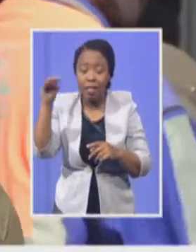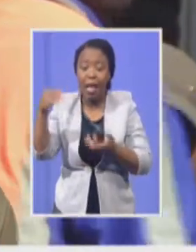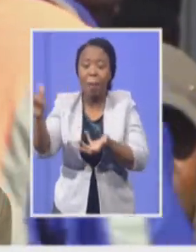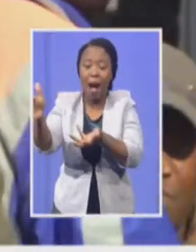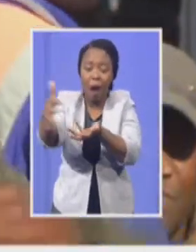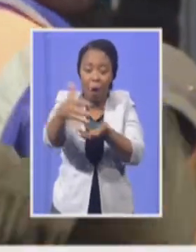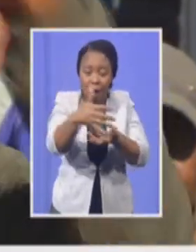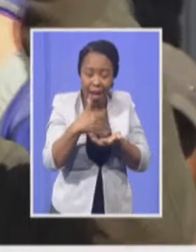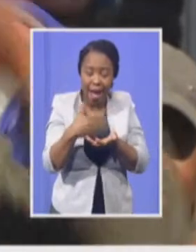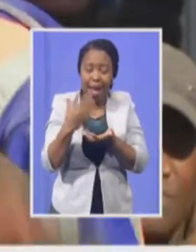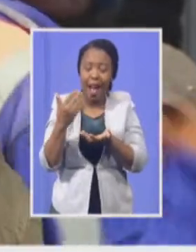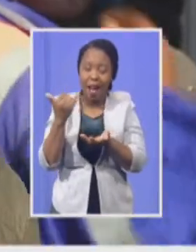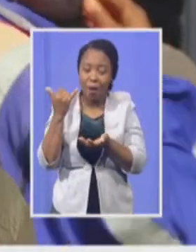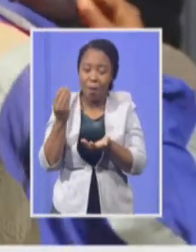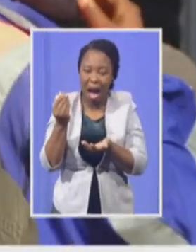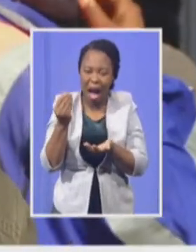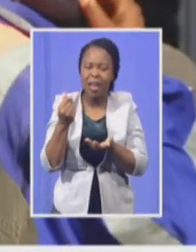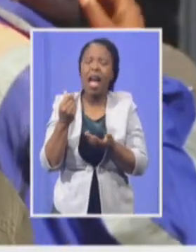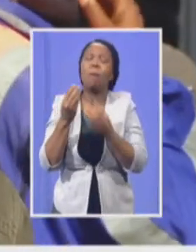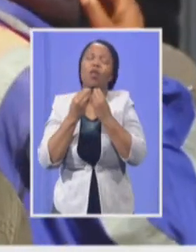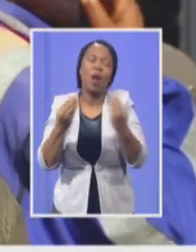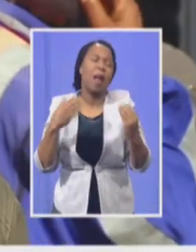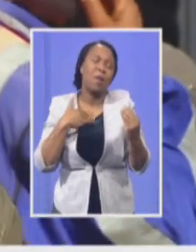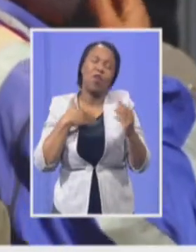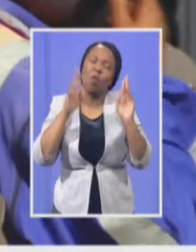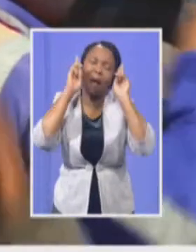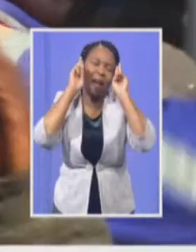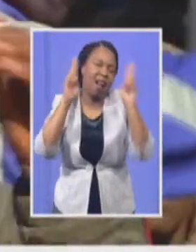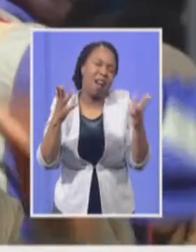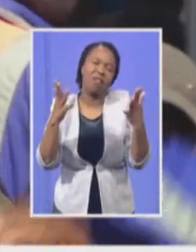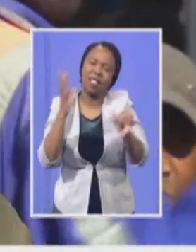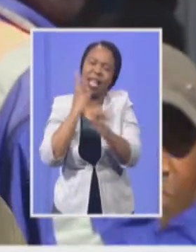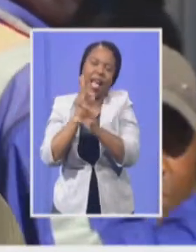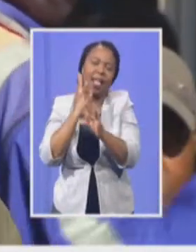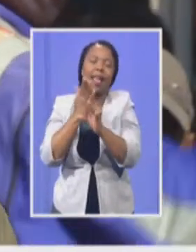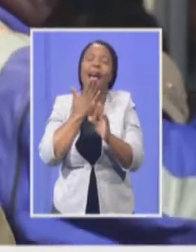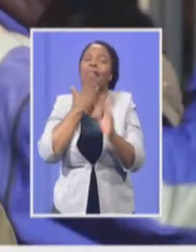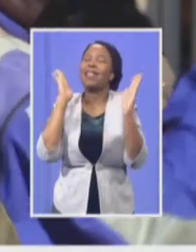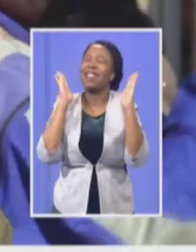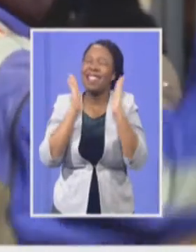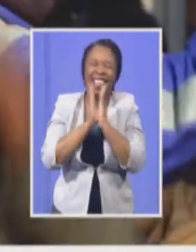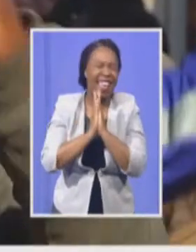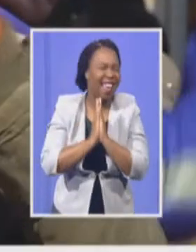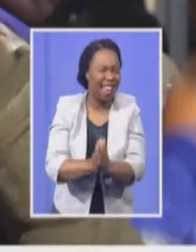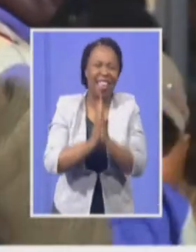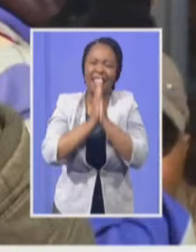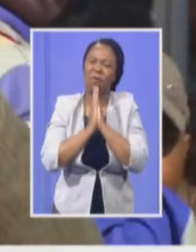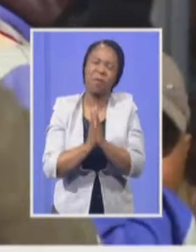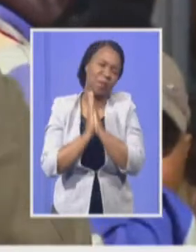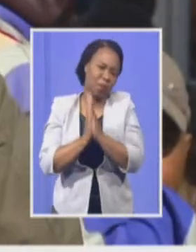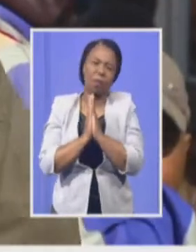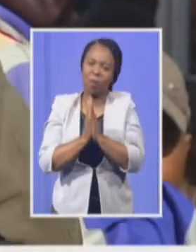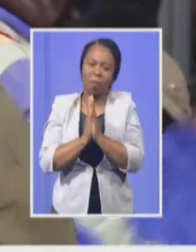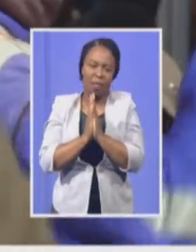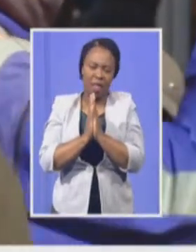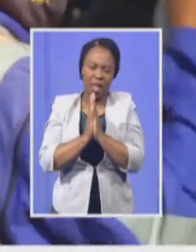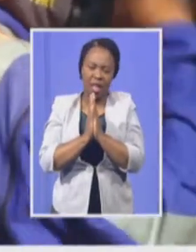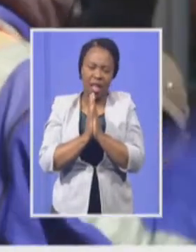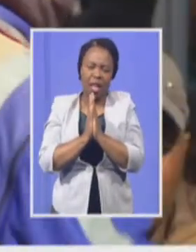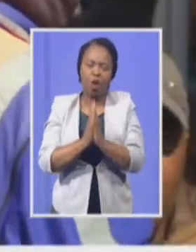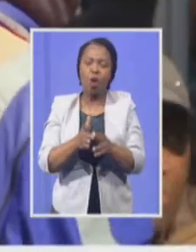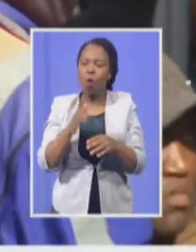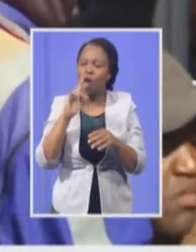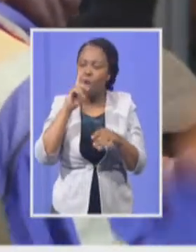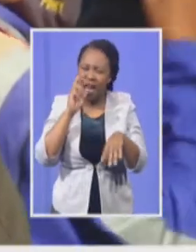tsebang hore di bolaya bana ba rona ntate Cele re a le kopa tswetswe ene ha o tloela ha re kgetholle